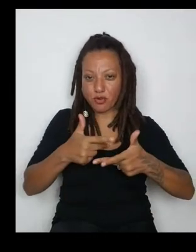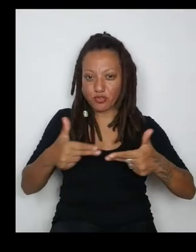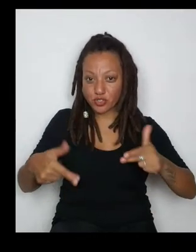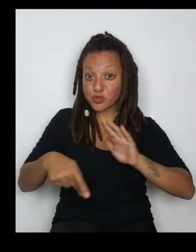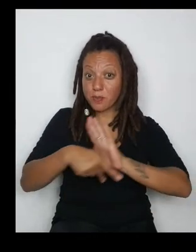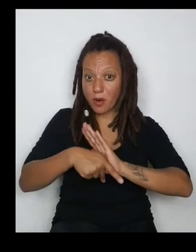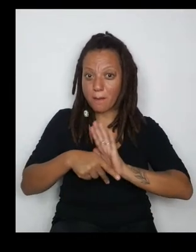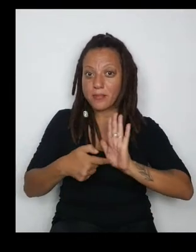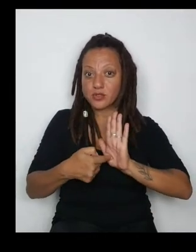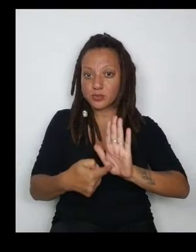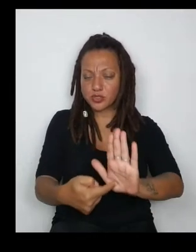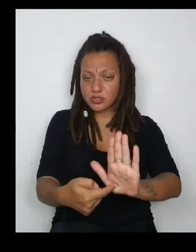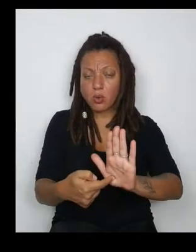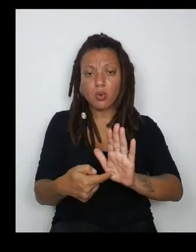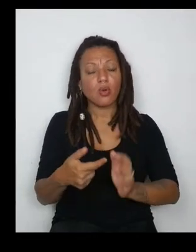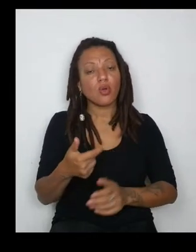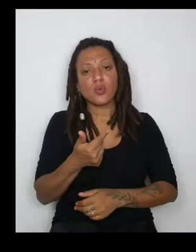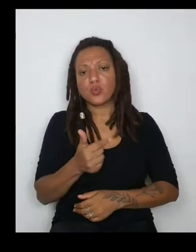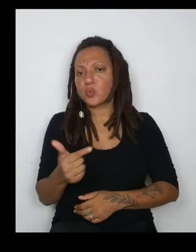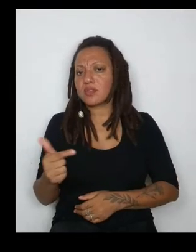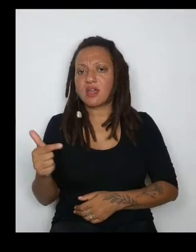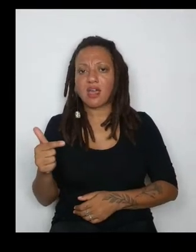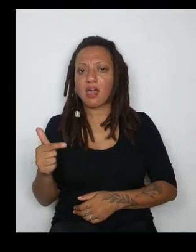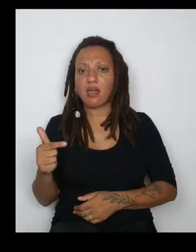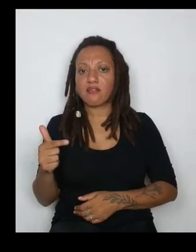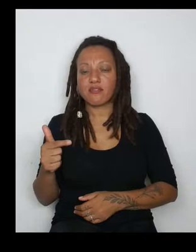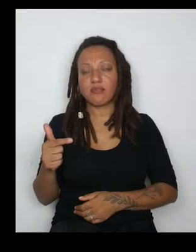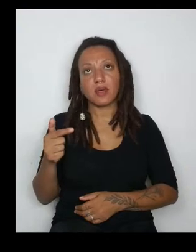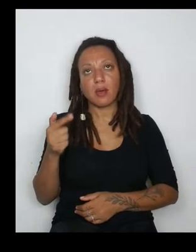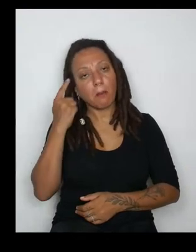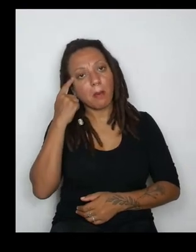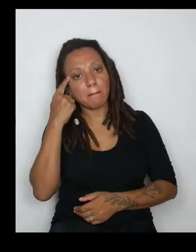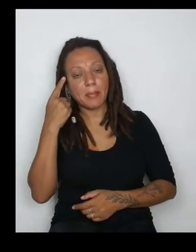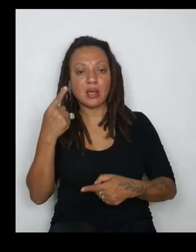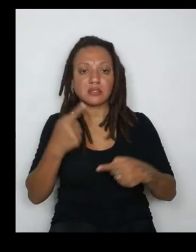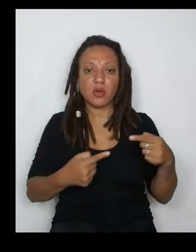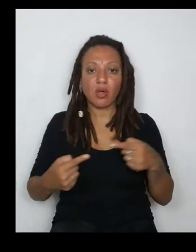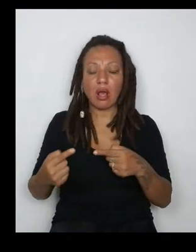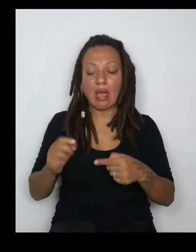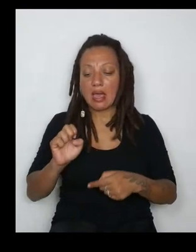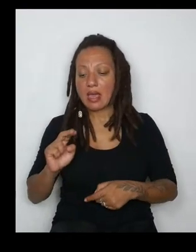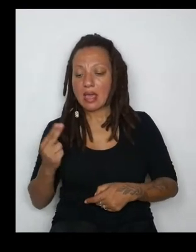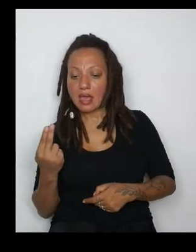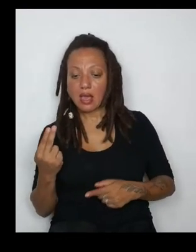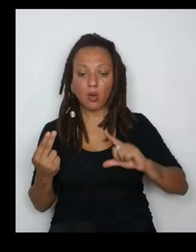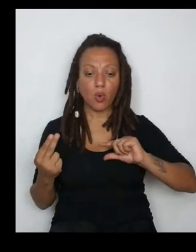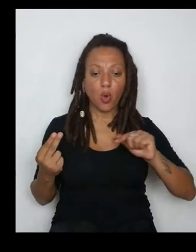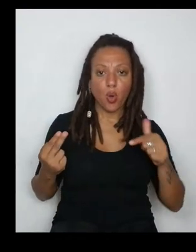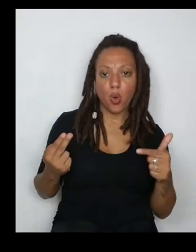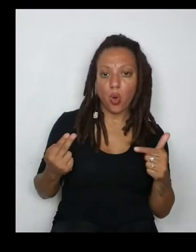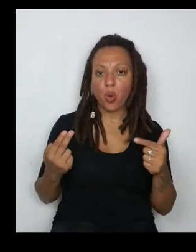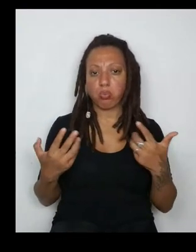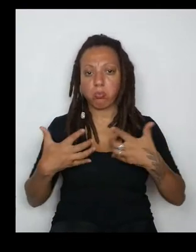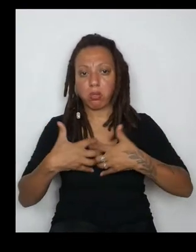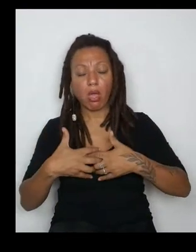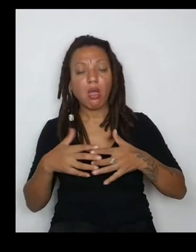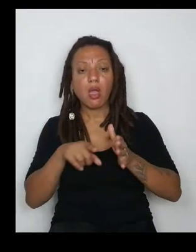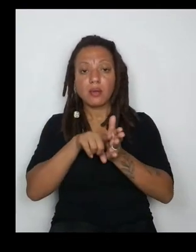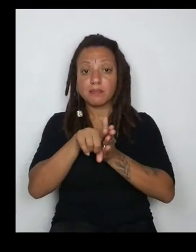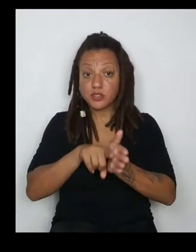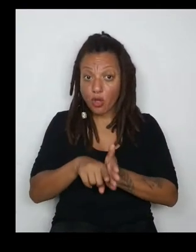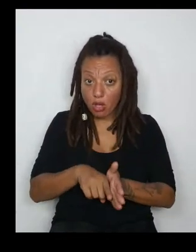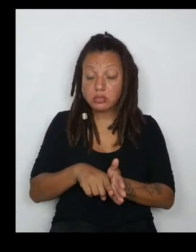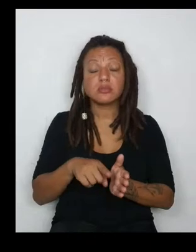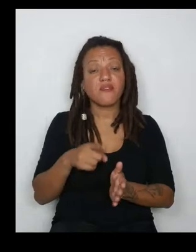progeny of his fusion of himself with the other of all the things that scholars talked about the bottom line was the